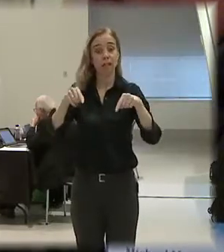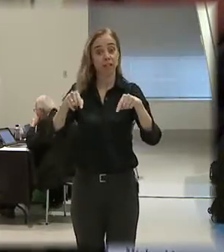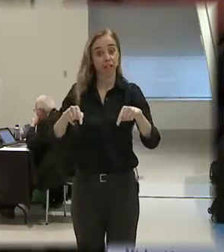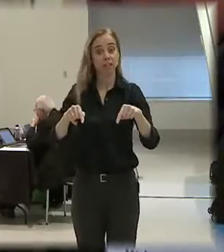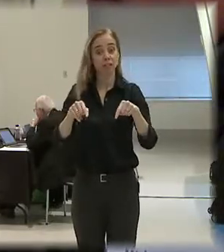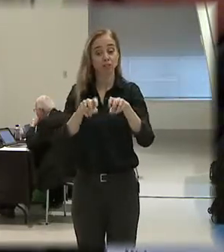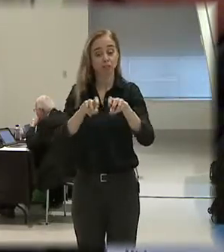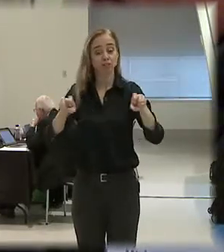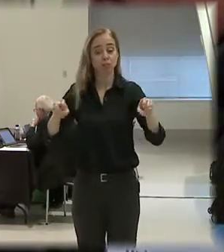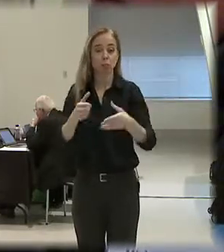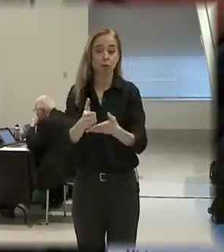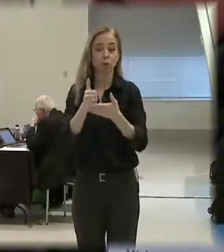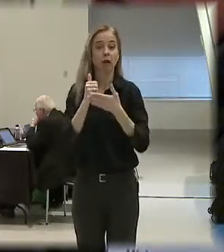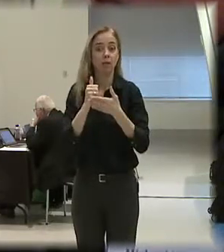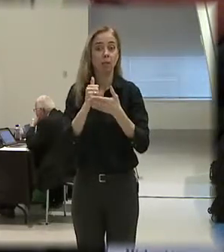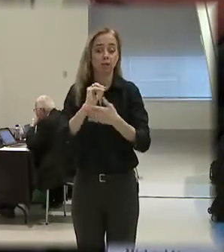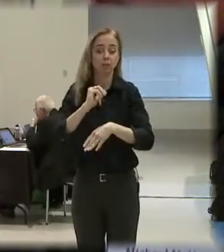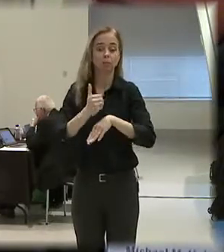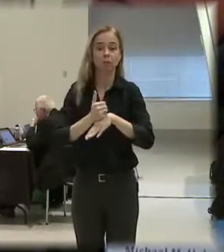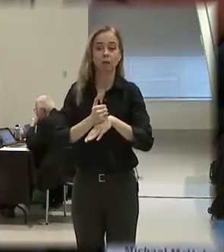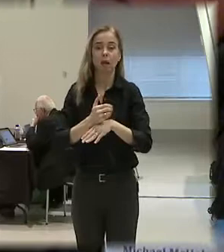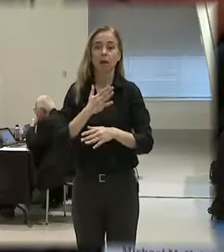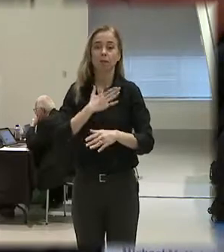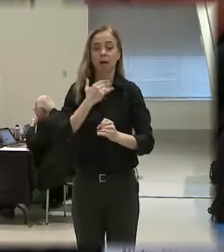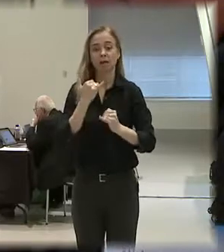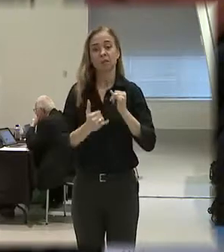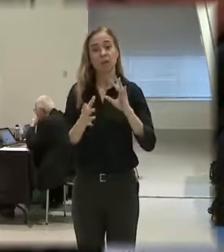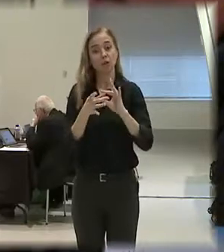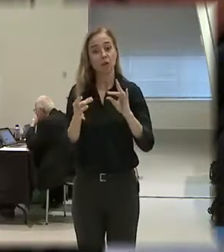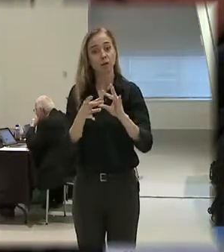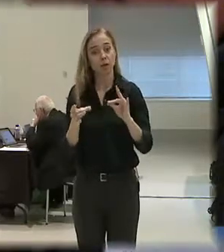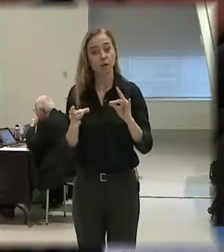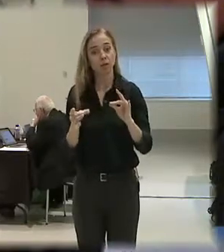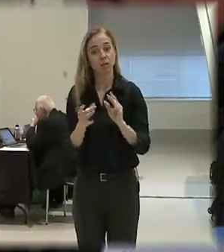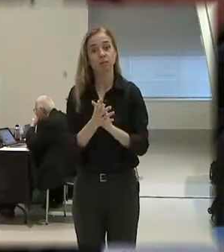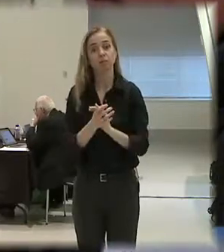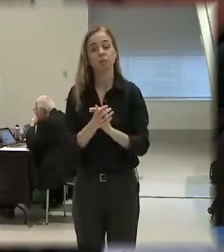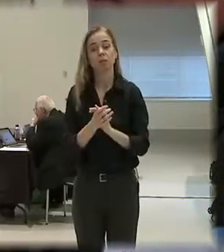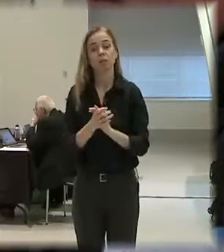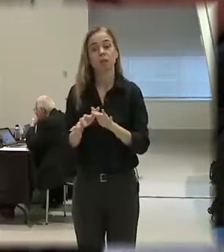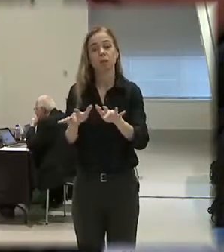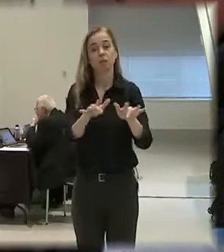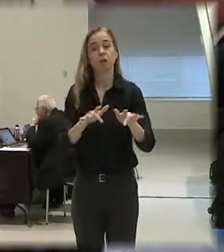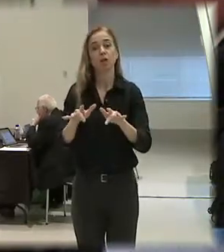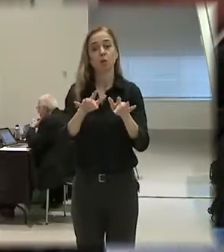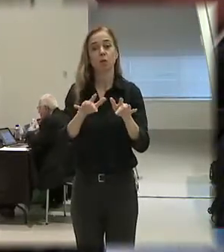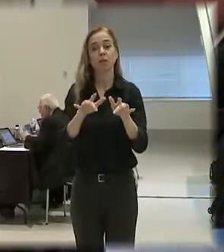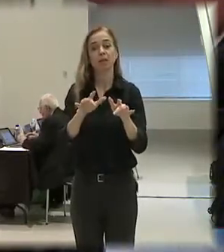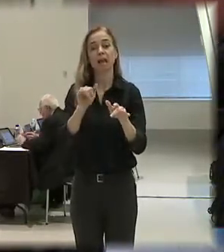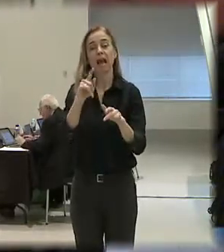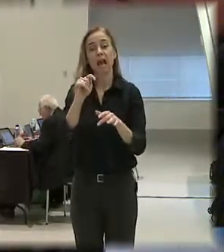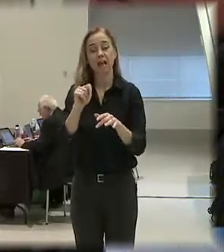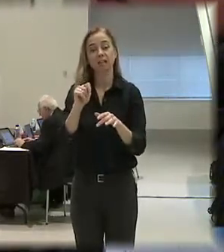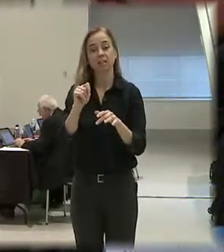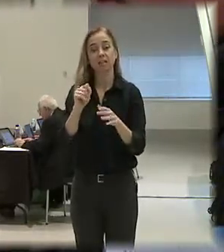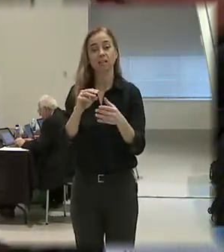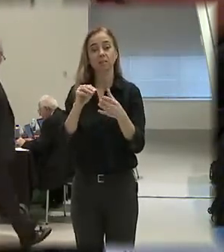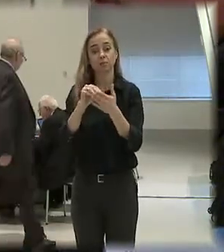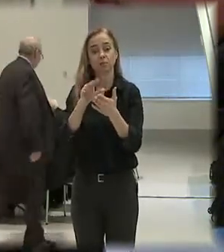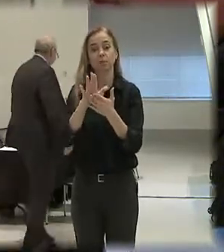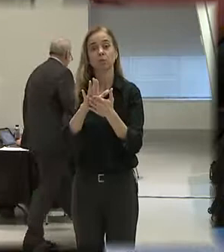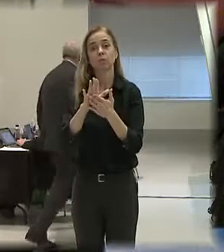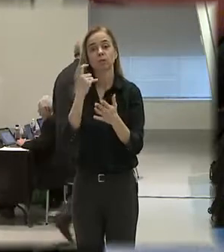direction. In closing, I want to say that the Death in Custody Reporting Act, which was signed into law in December, and the